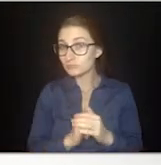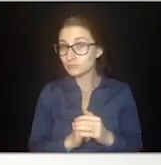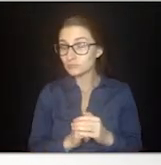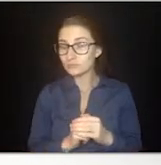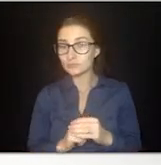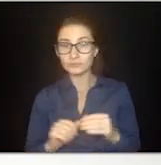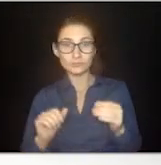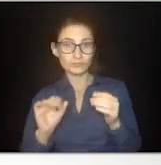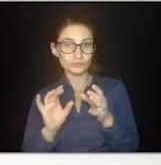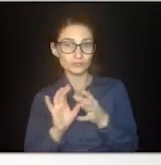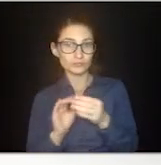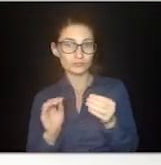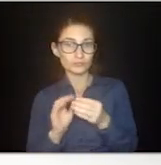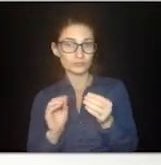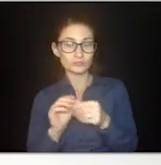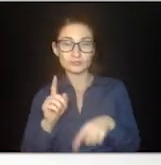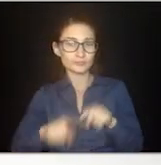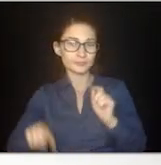Do what?